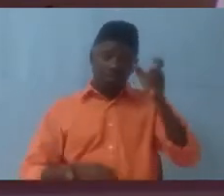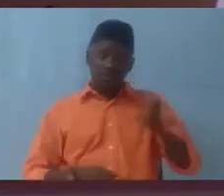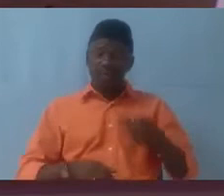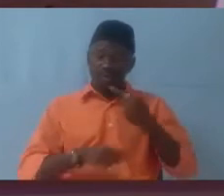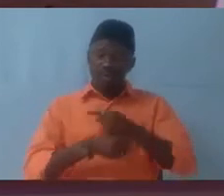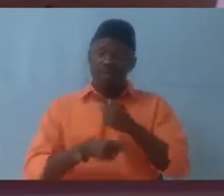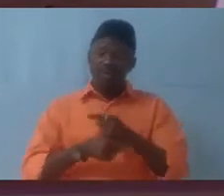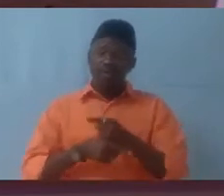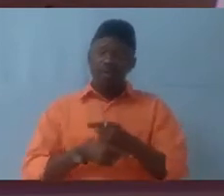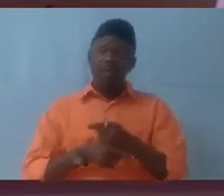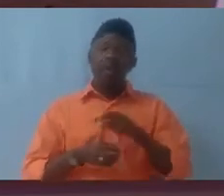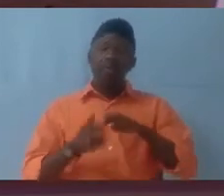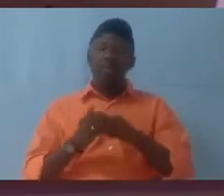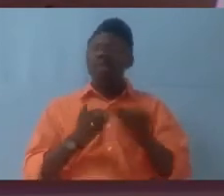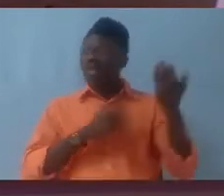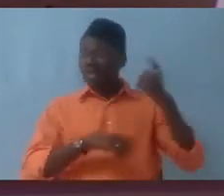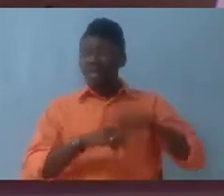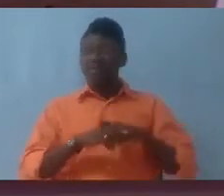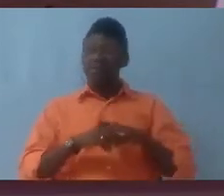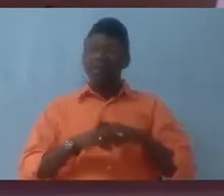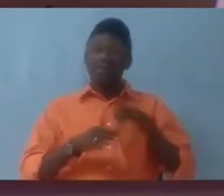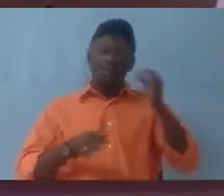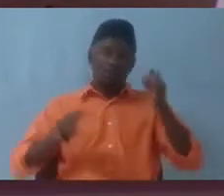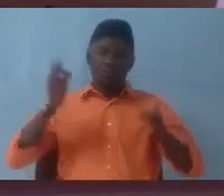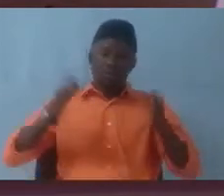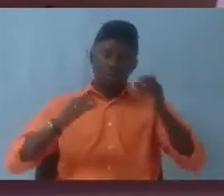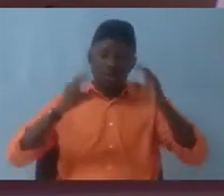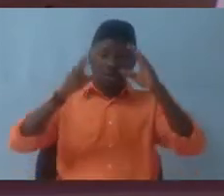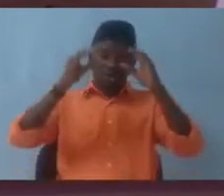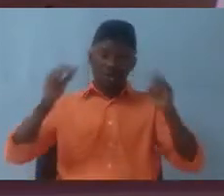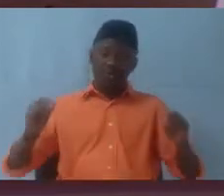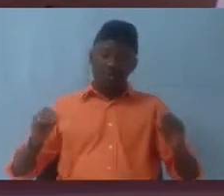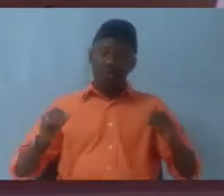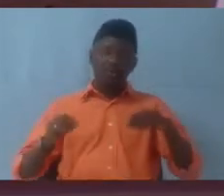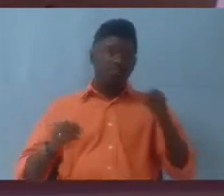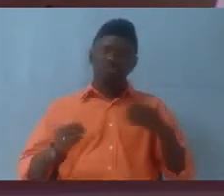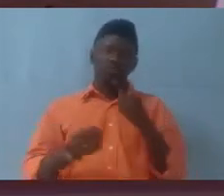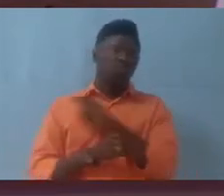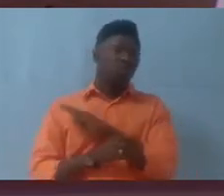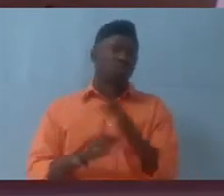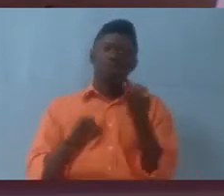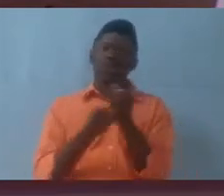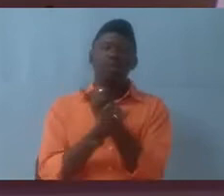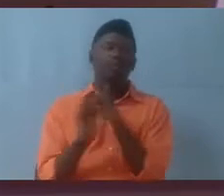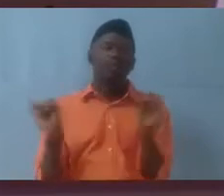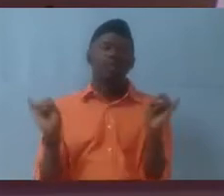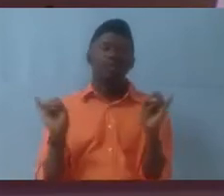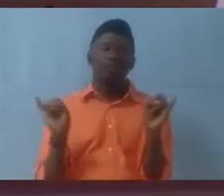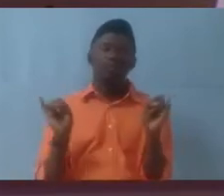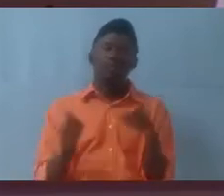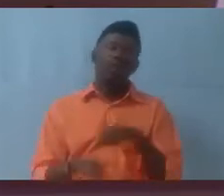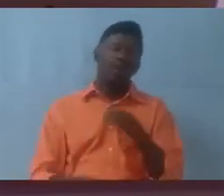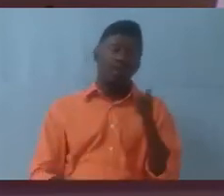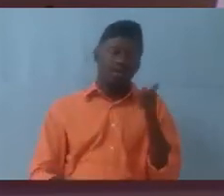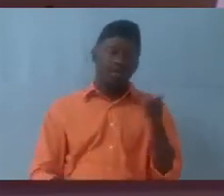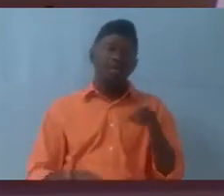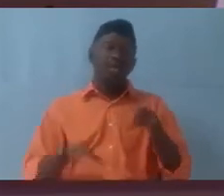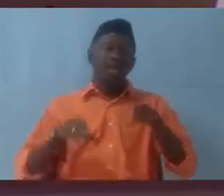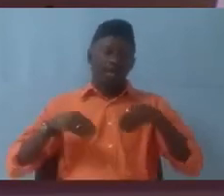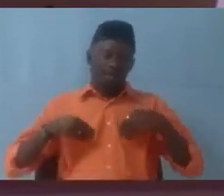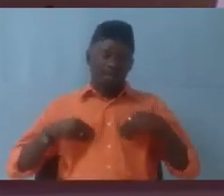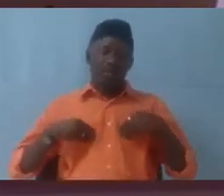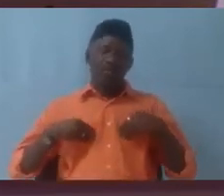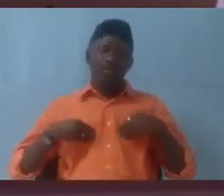judiciary was not independent. Bunti atté bi day doon def sen dogal nak ci sen ciobare bopa. And he allowed ja nang won